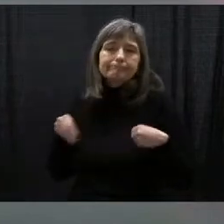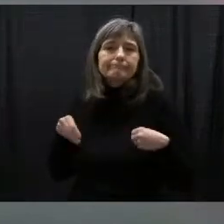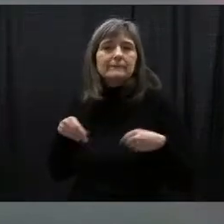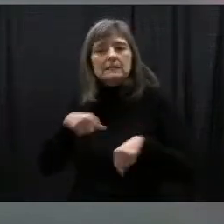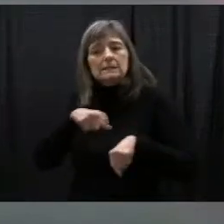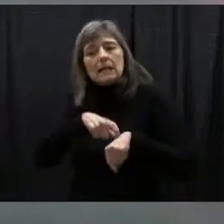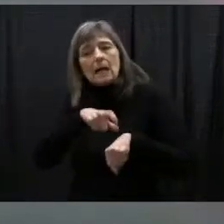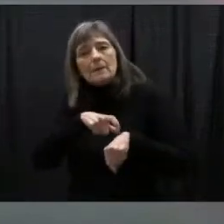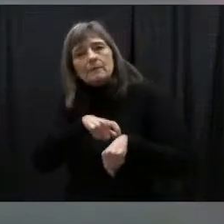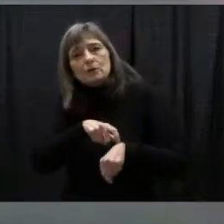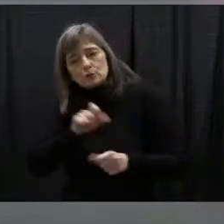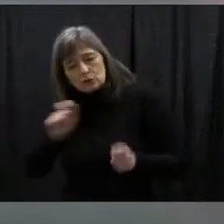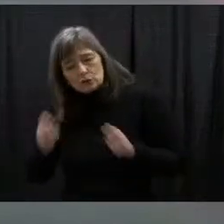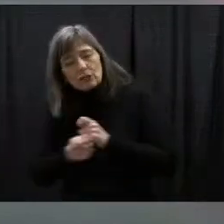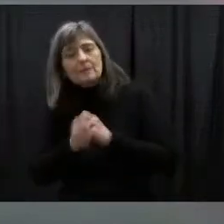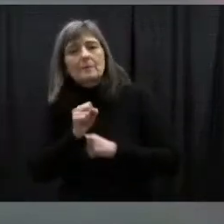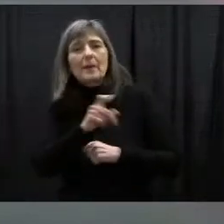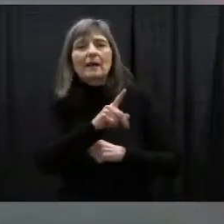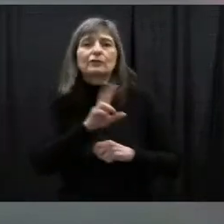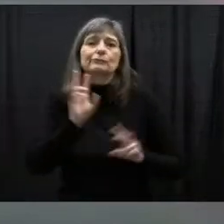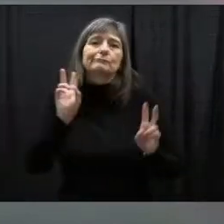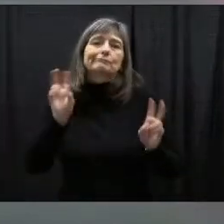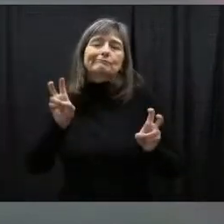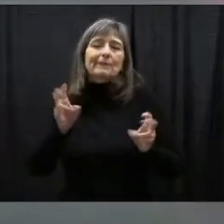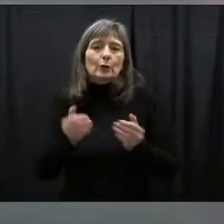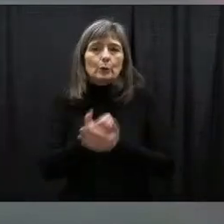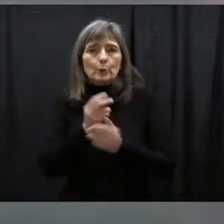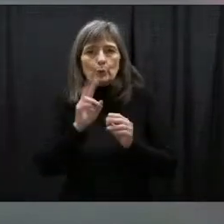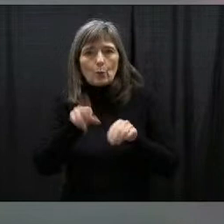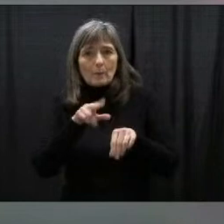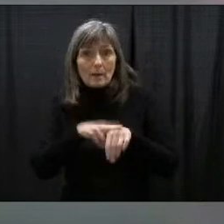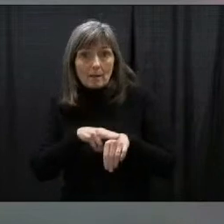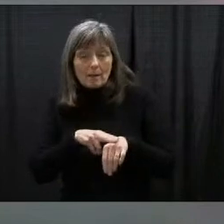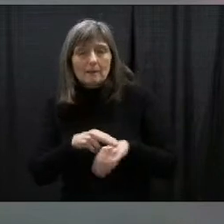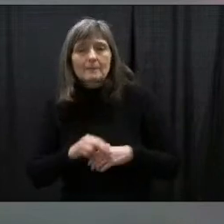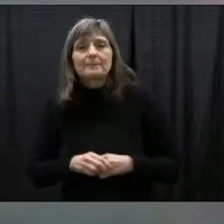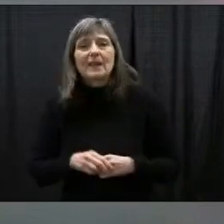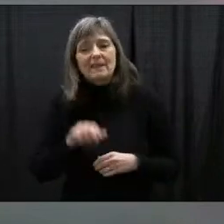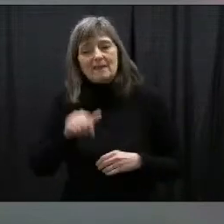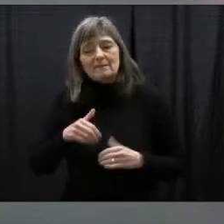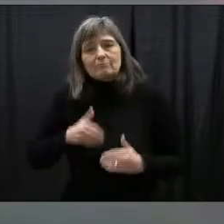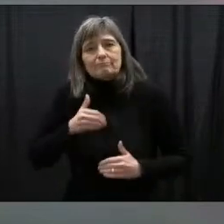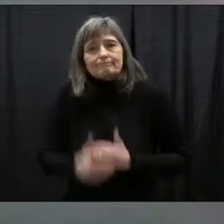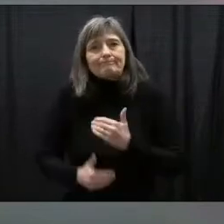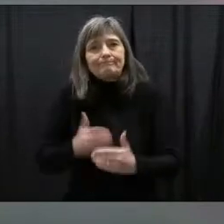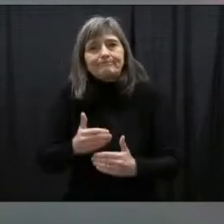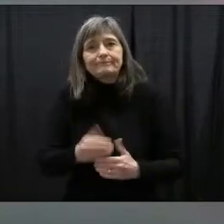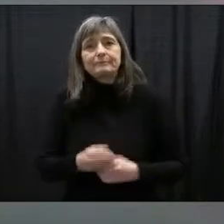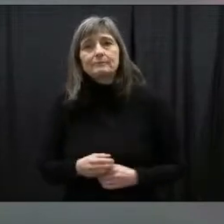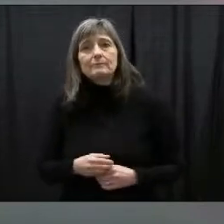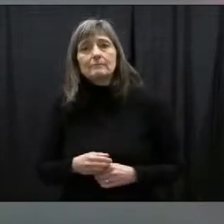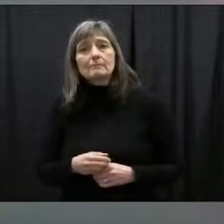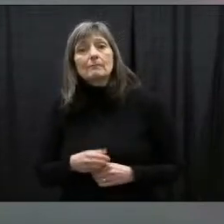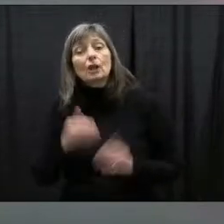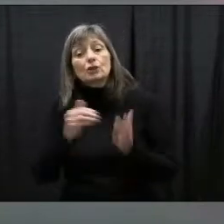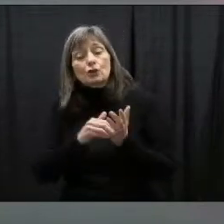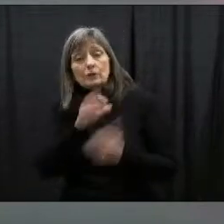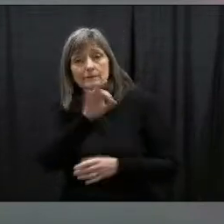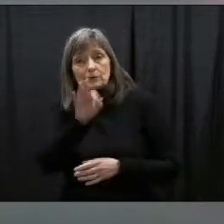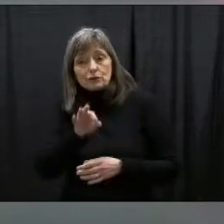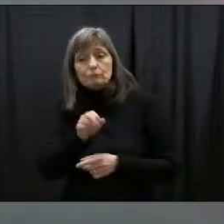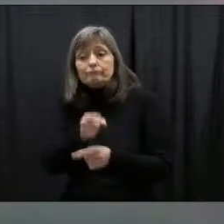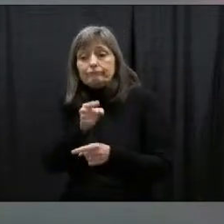back to our new normal, and this is another step along that road. There will be changes, as Dr.